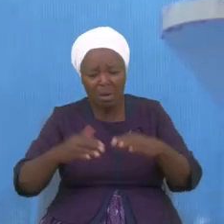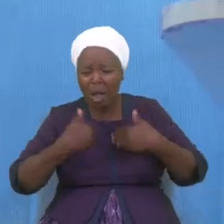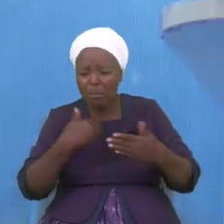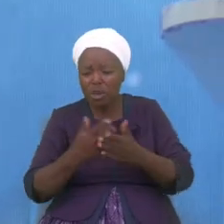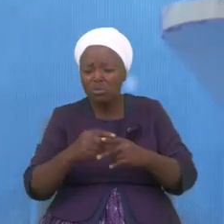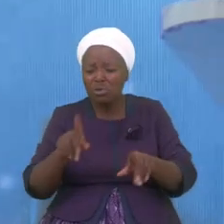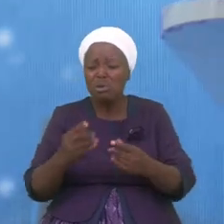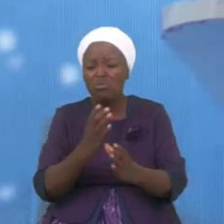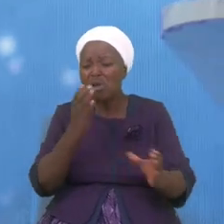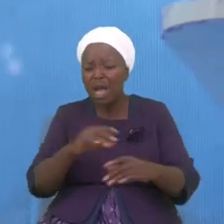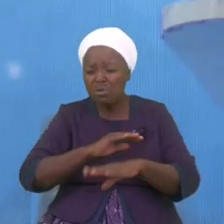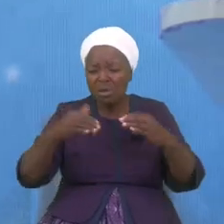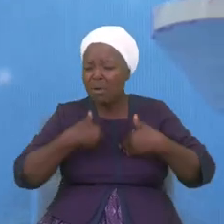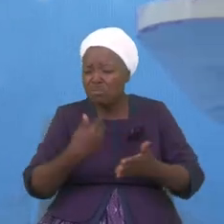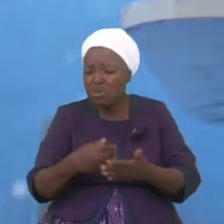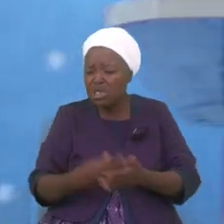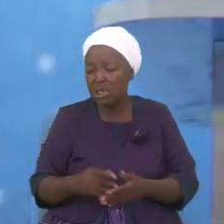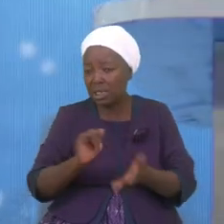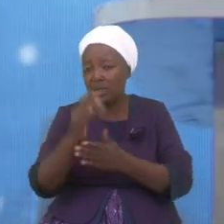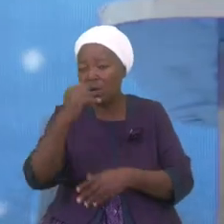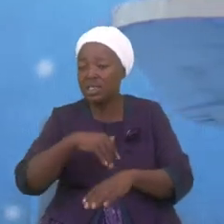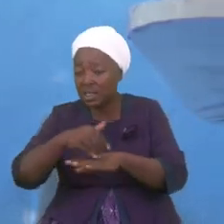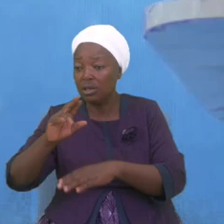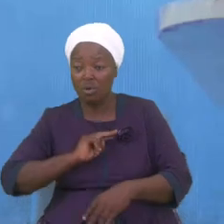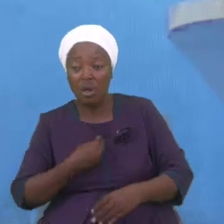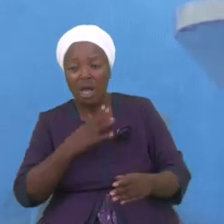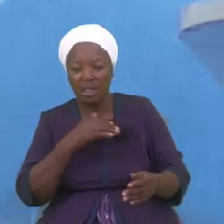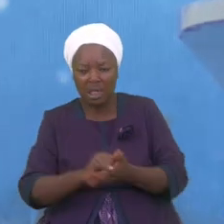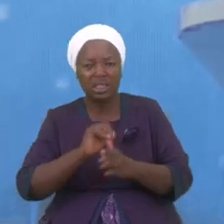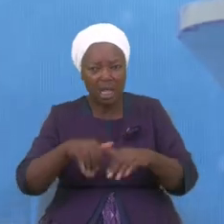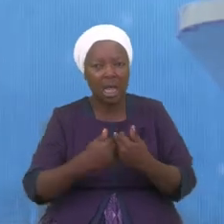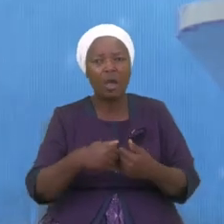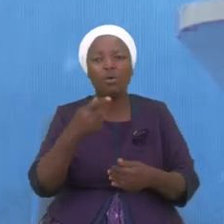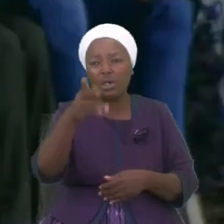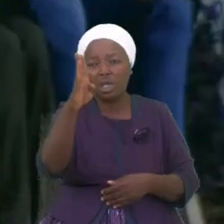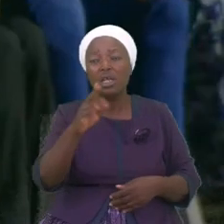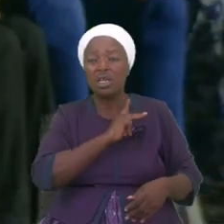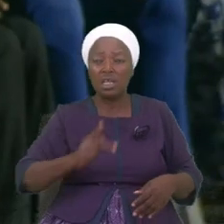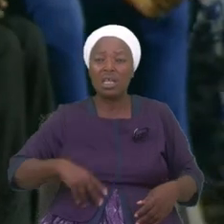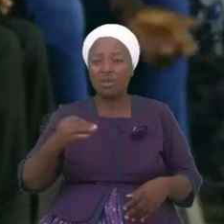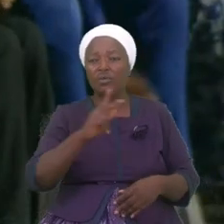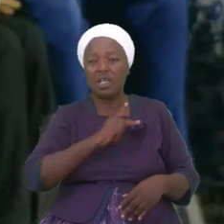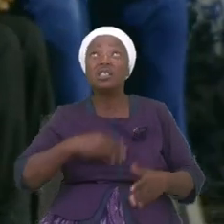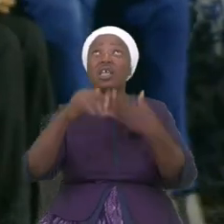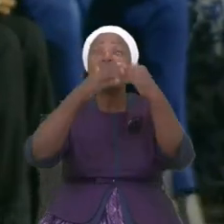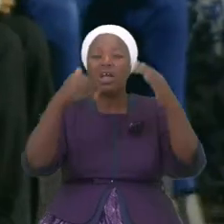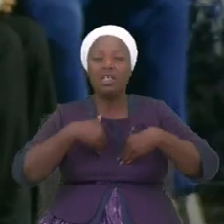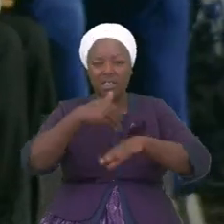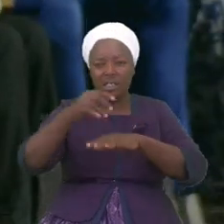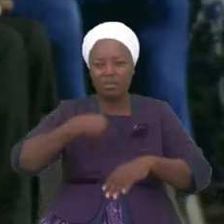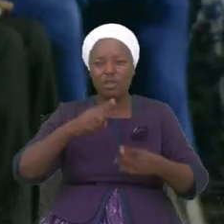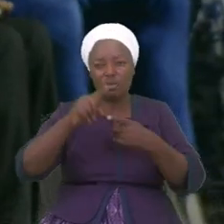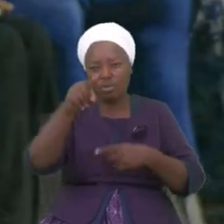He said, that's why he sent us. And that's why the King of Kings in heaven, he has sent me to you. Yeah. He said,